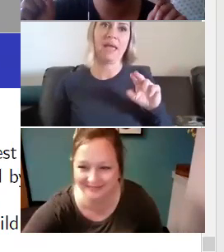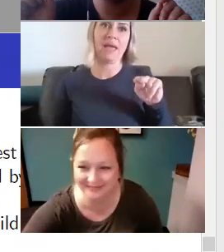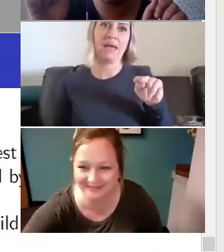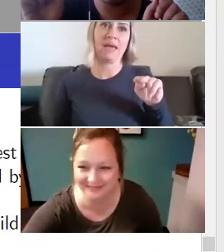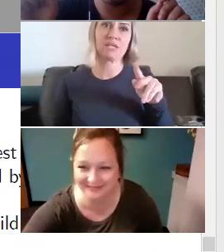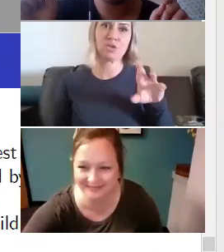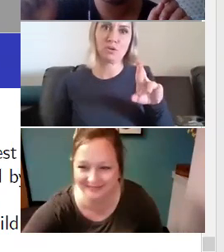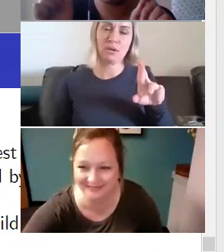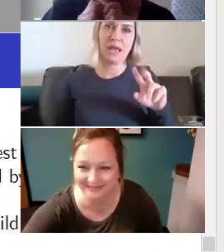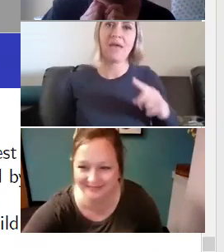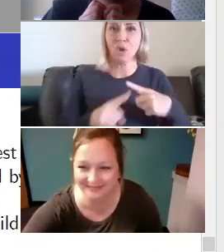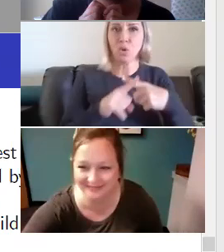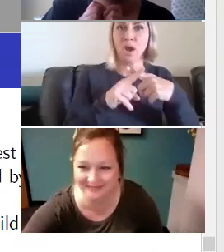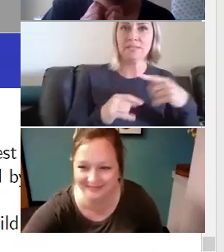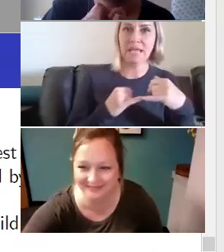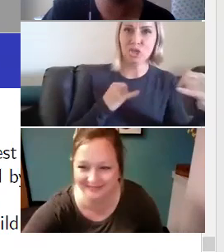usually basically